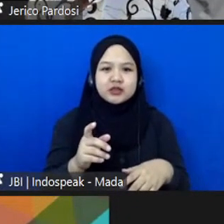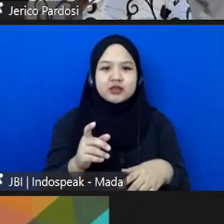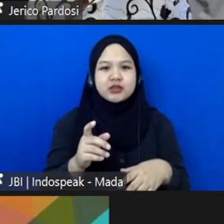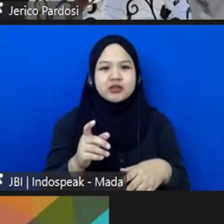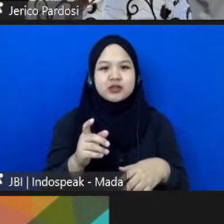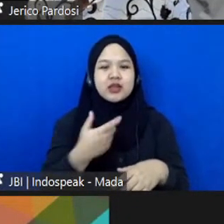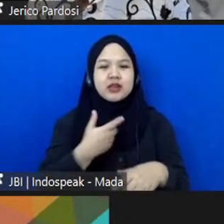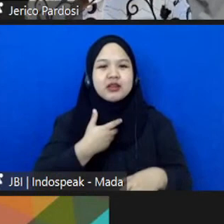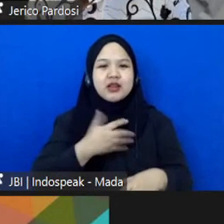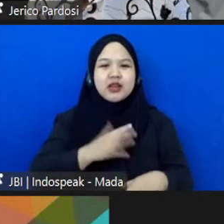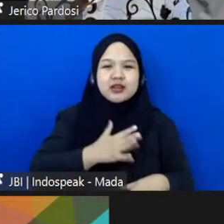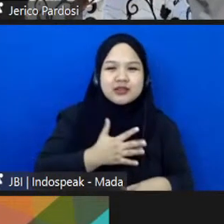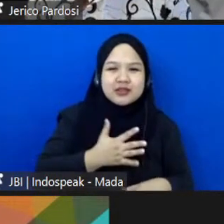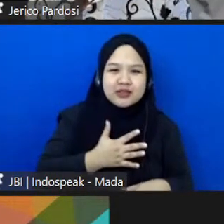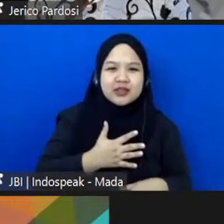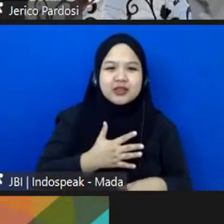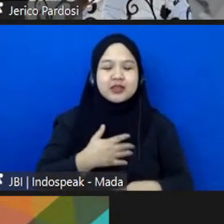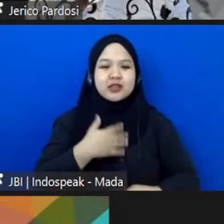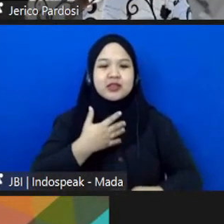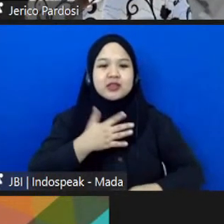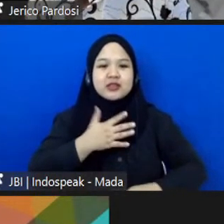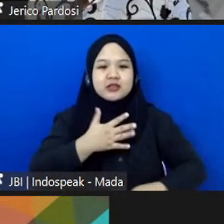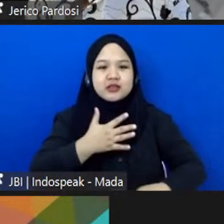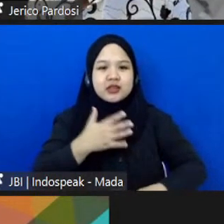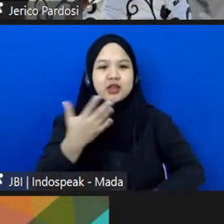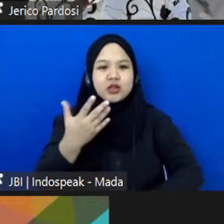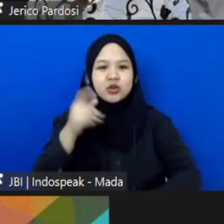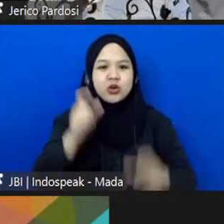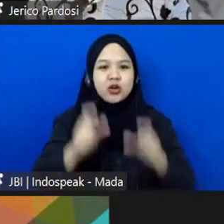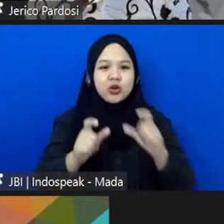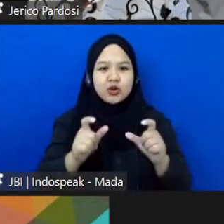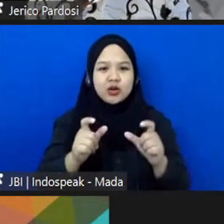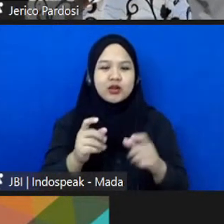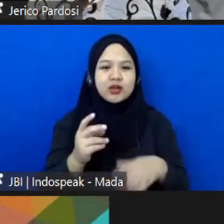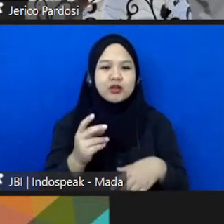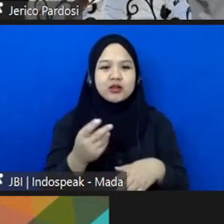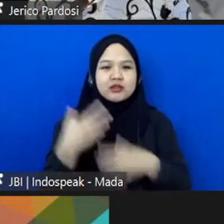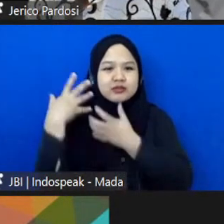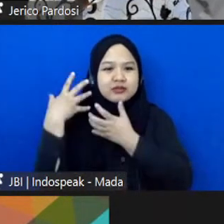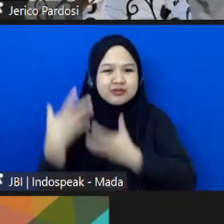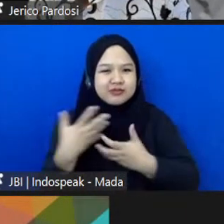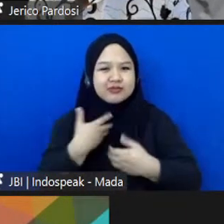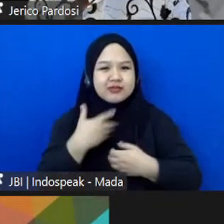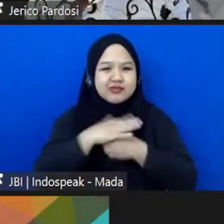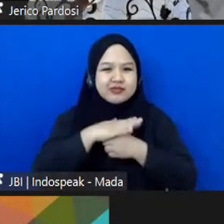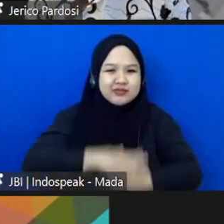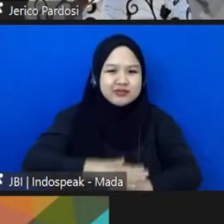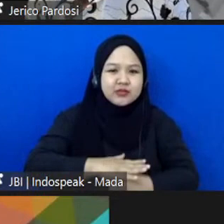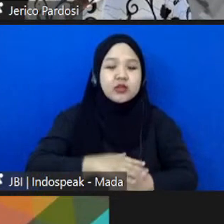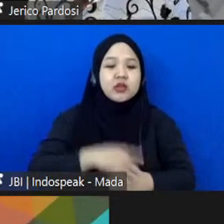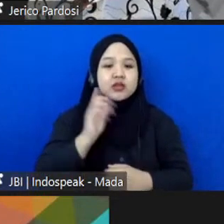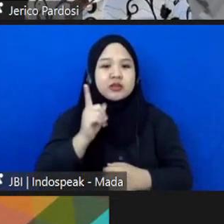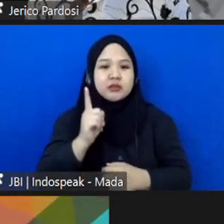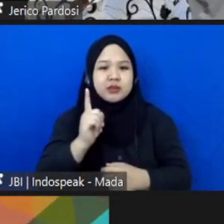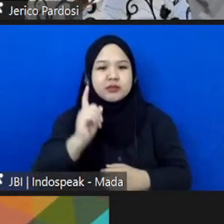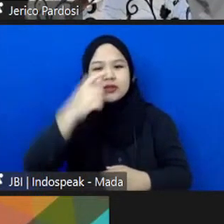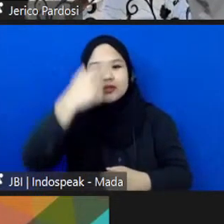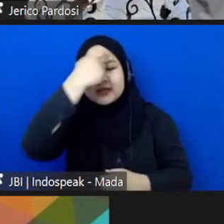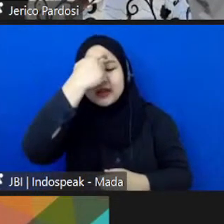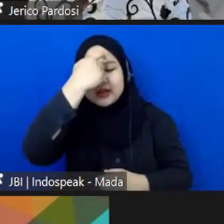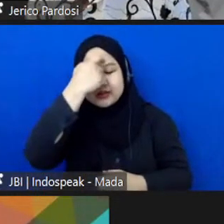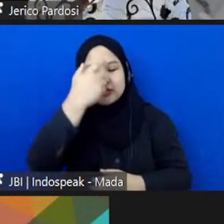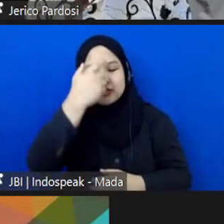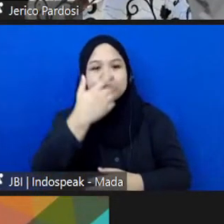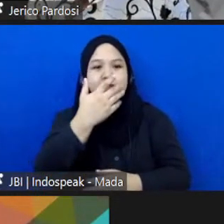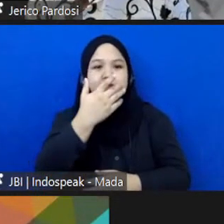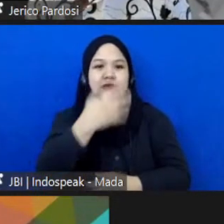talked about, years lived in disability caused by mental illness in Indonesia. I'm just wondering aloud why mental illness has remained virtually invisible at